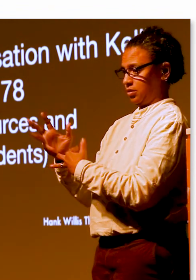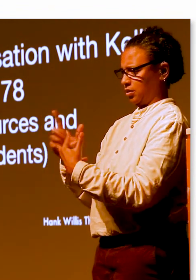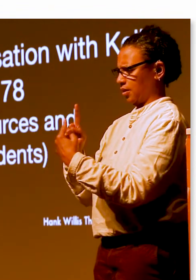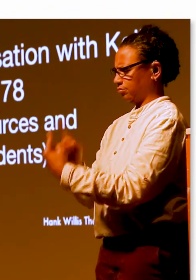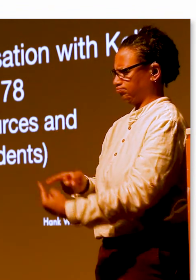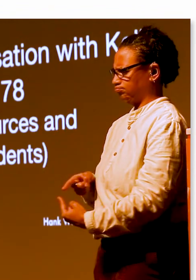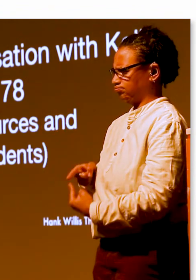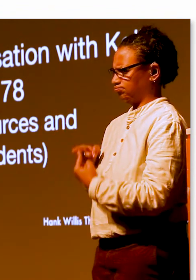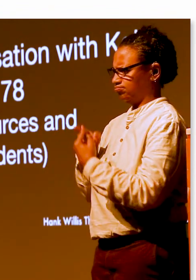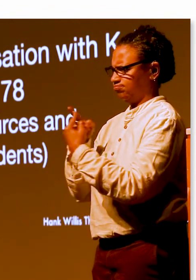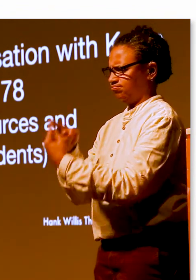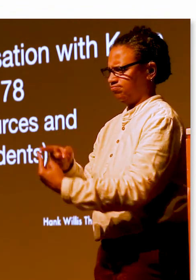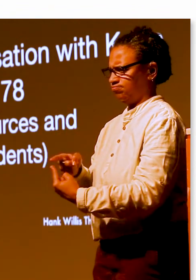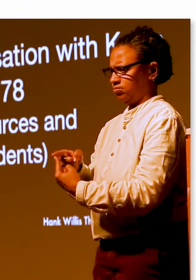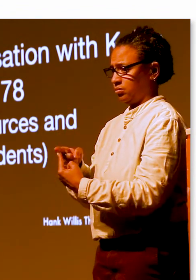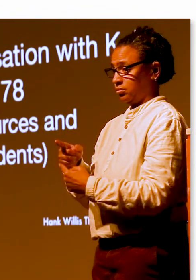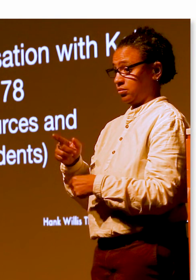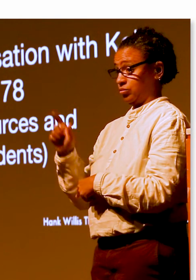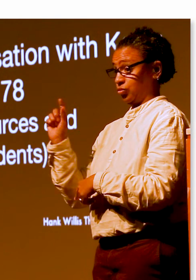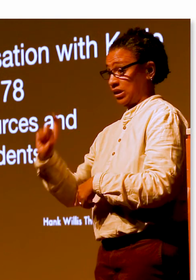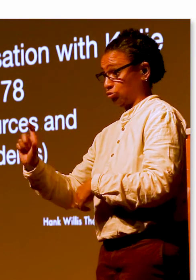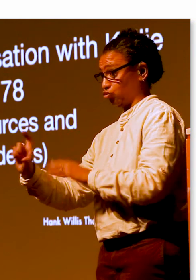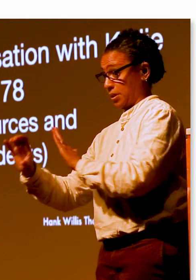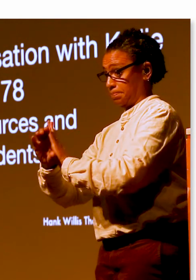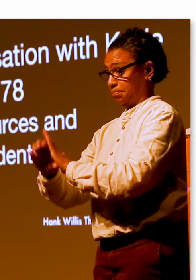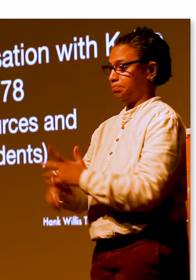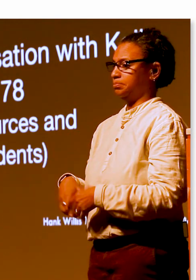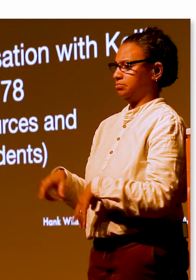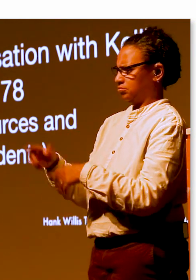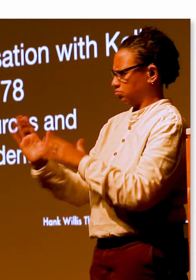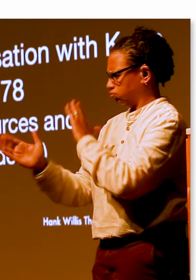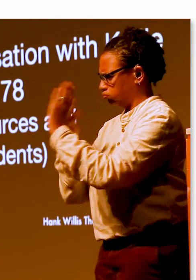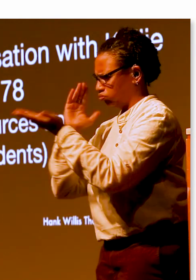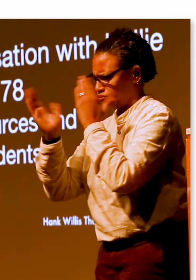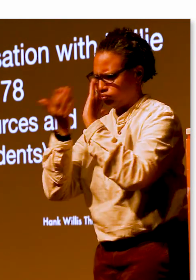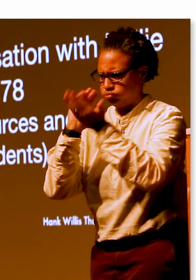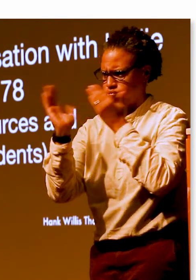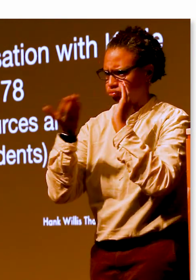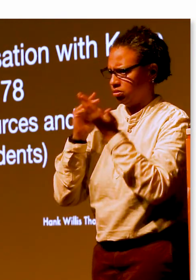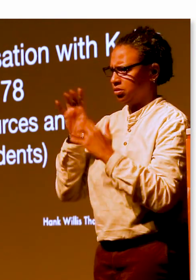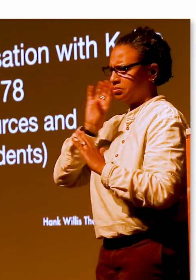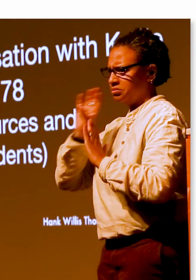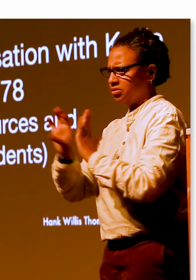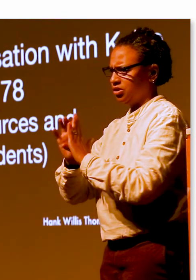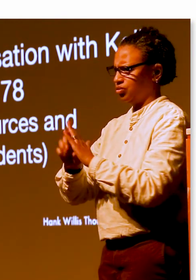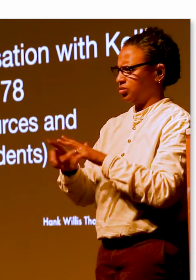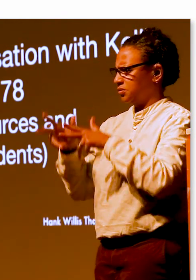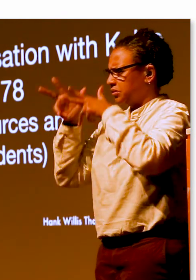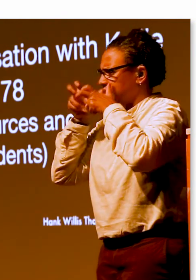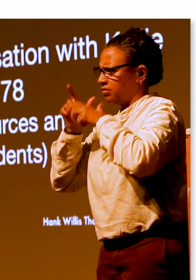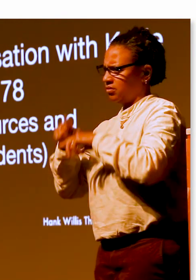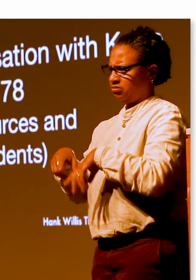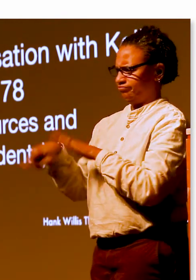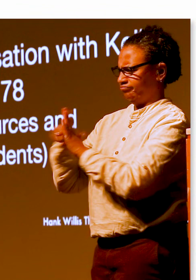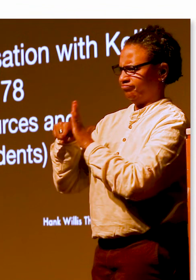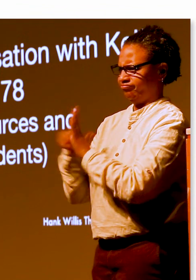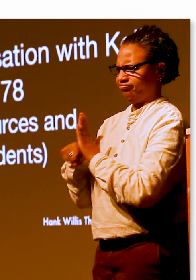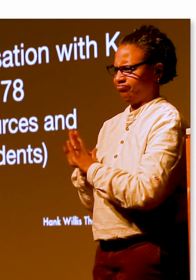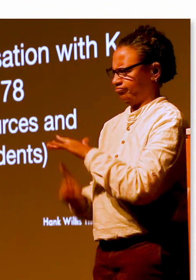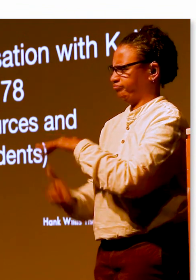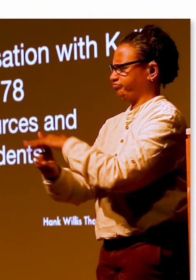you're immediately confronted with pictures of so many of the evils in the world just kind of coming right at you. And